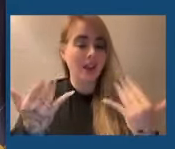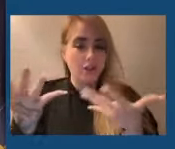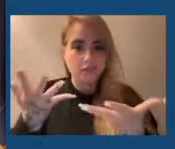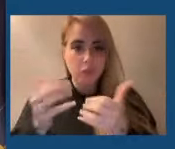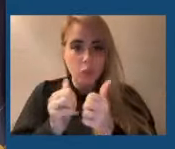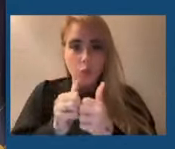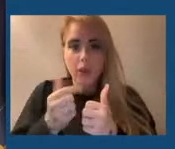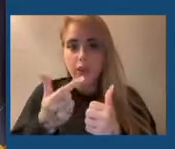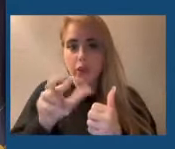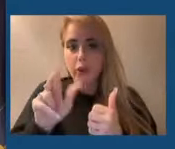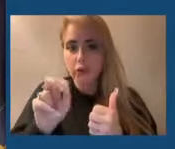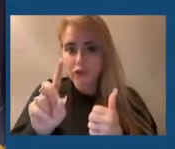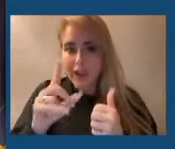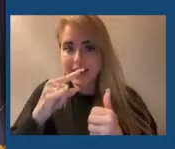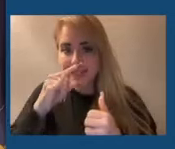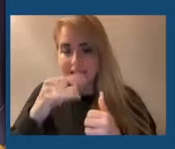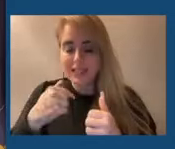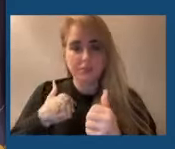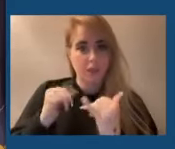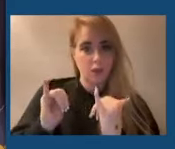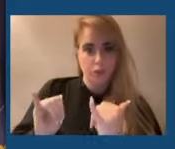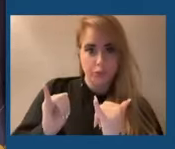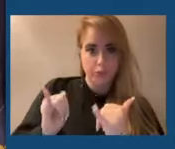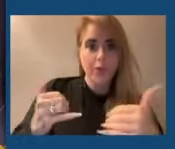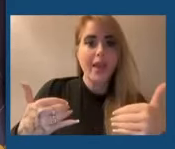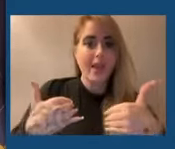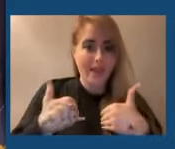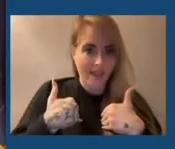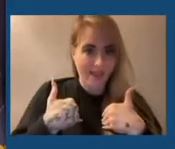grandkids. I, too, have